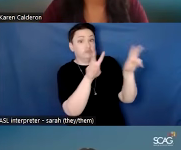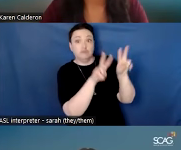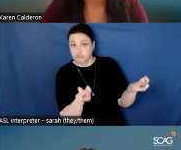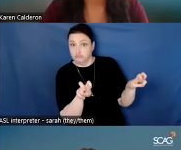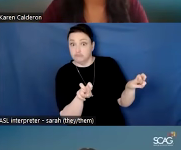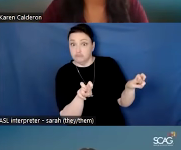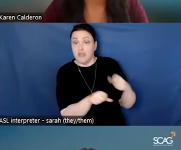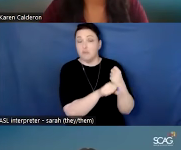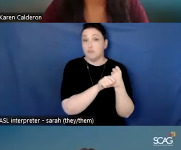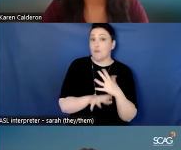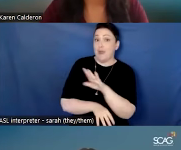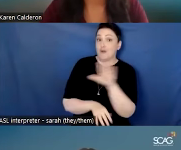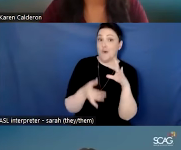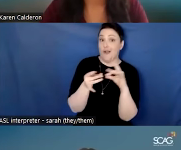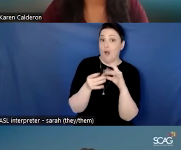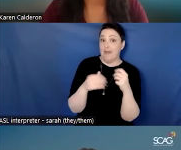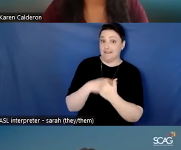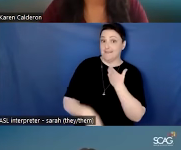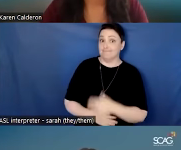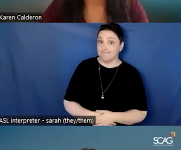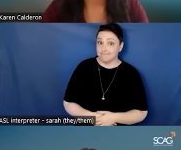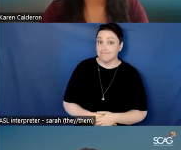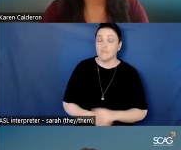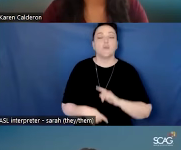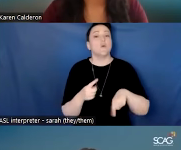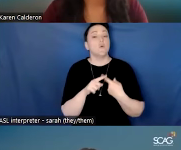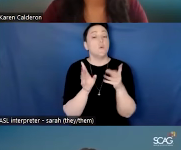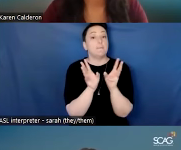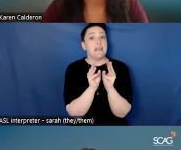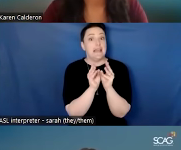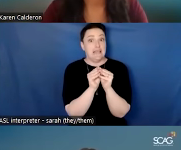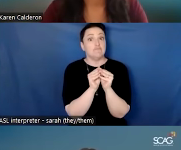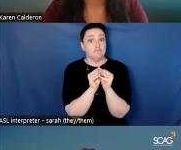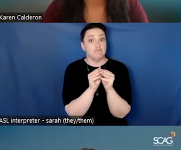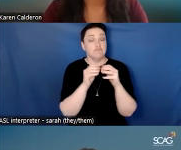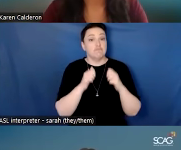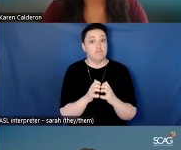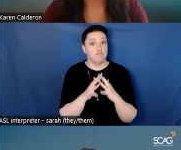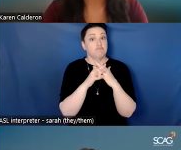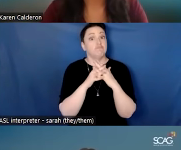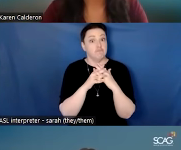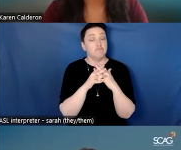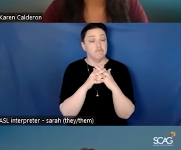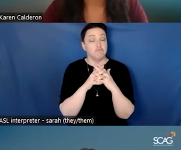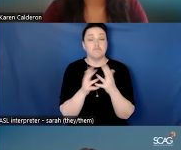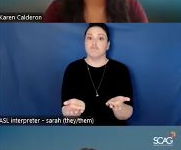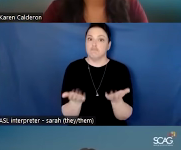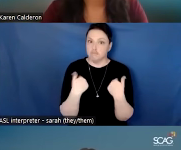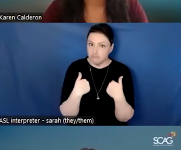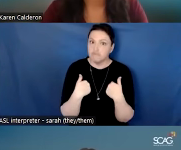prepare those comments for us. And once we have the meeting, we can show you how to provide those meetings,